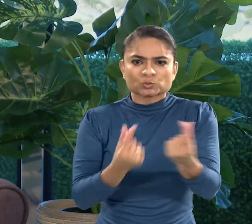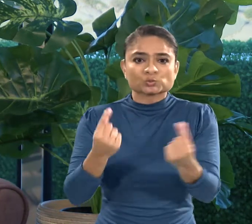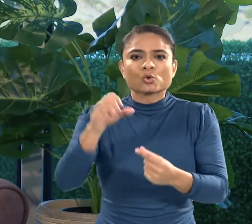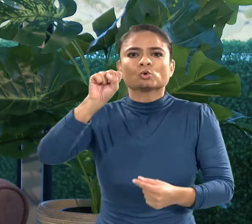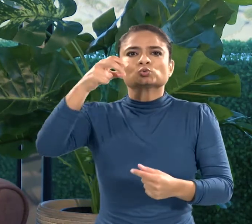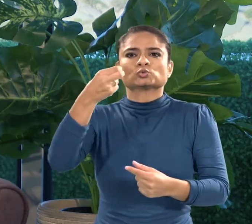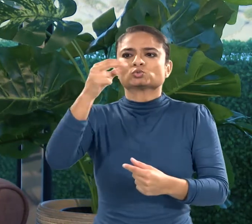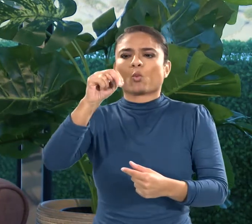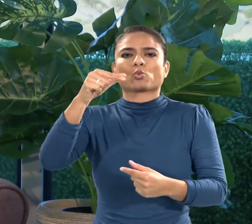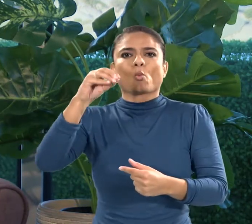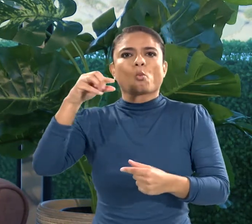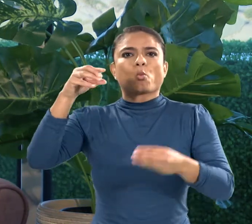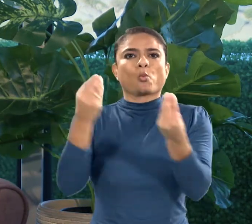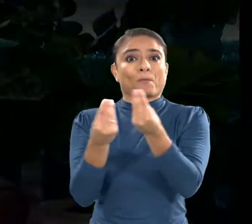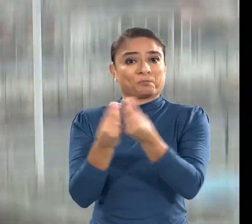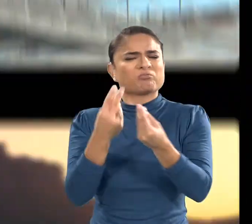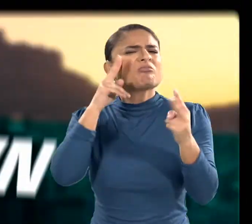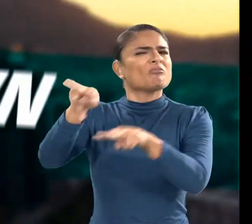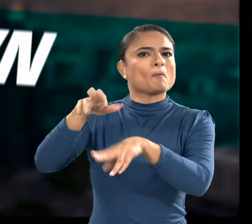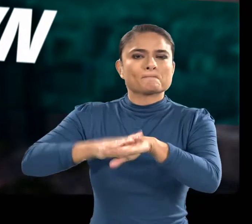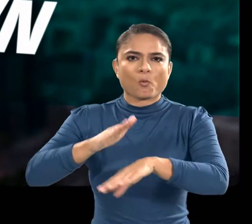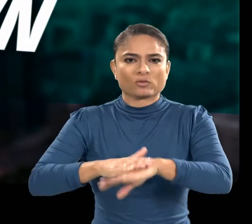van SHONA koop. Kom ons vind uit meer.